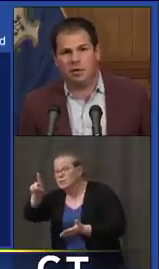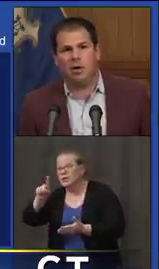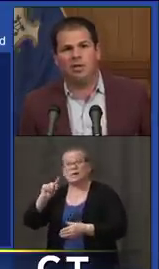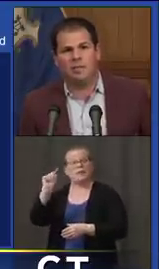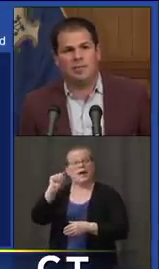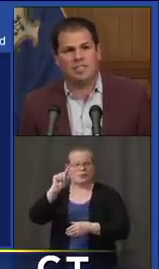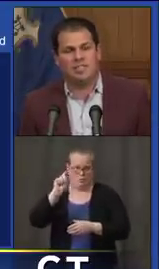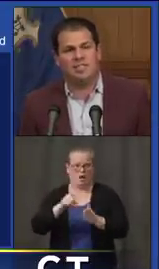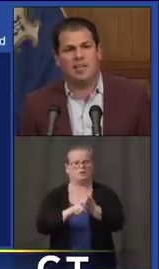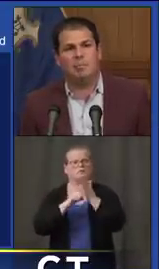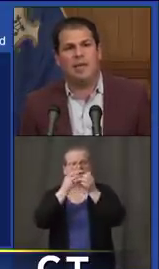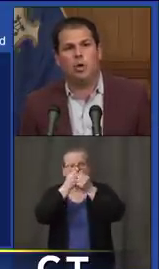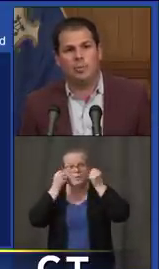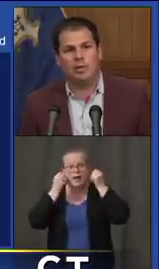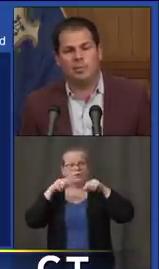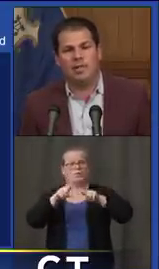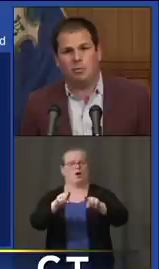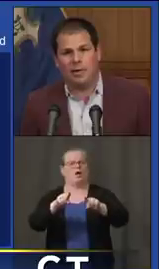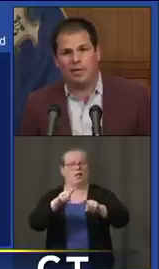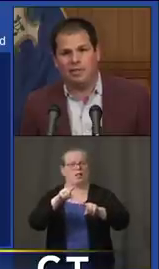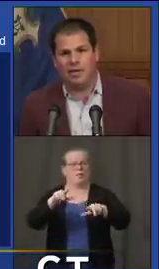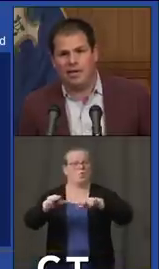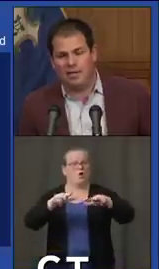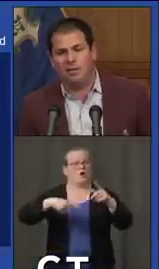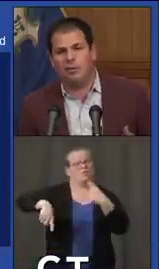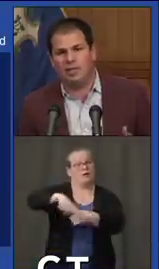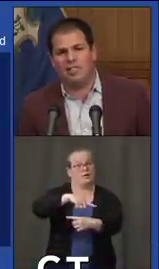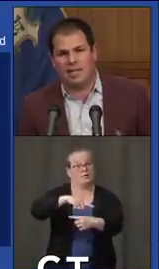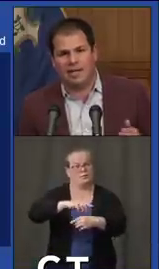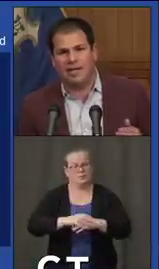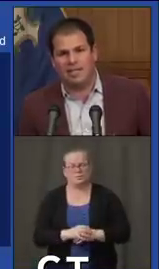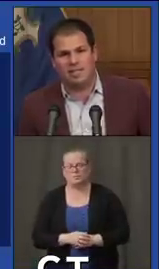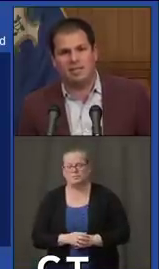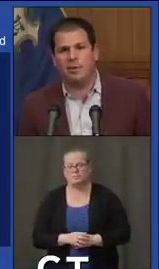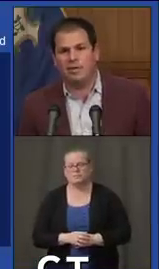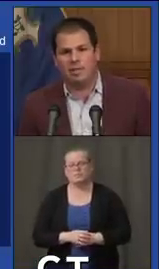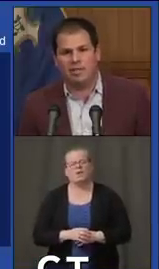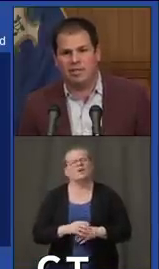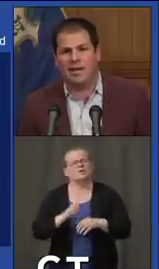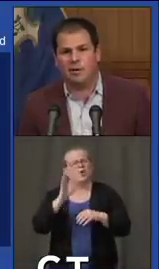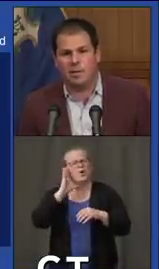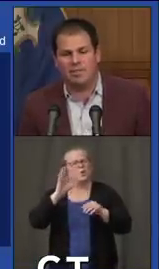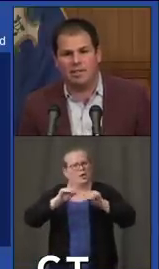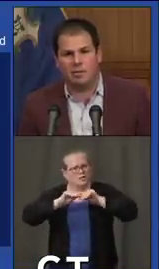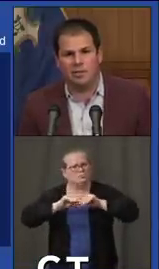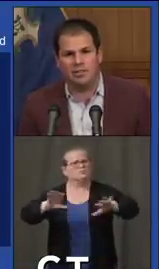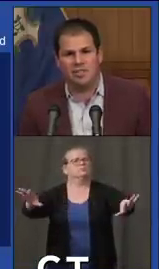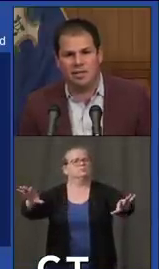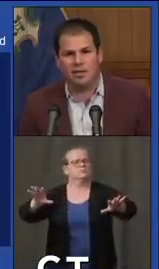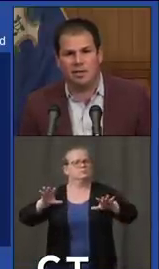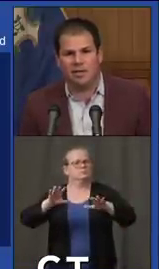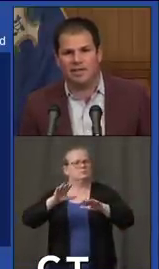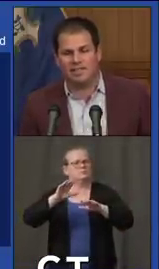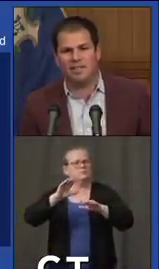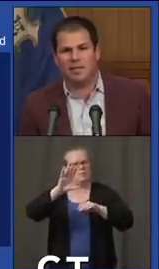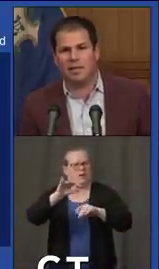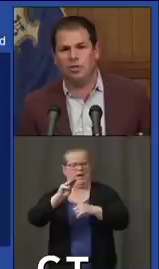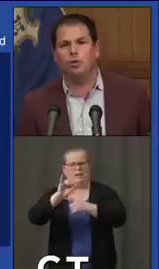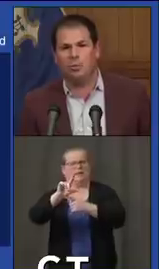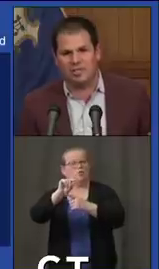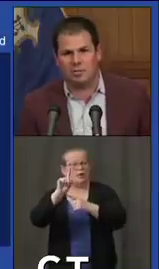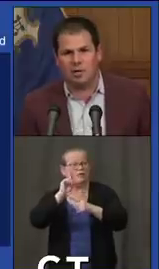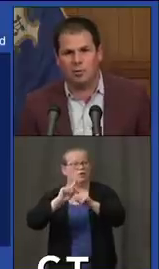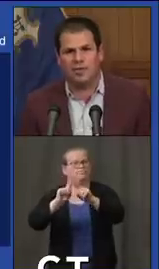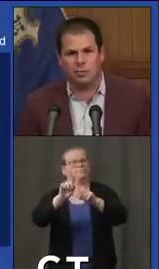guidelines for all of the businesses that may open on May 20th. And included in these guidelines is going to be diagrams like the one you see here. This is a